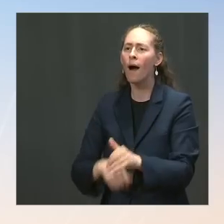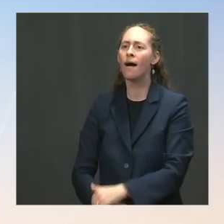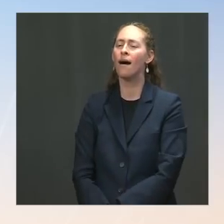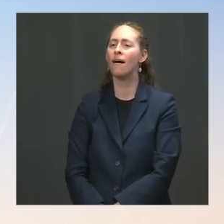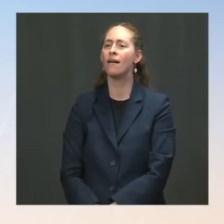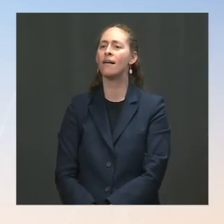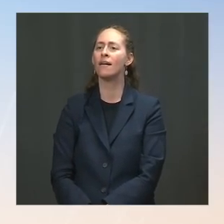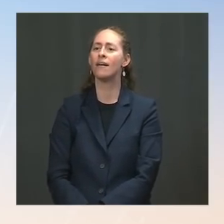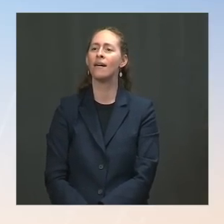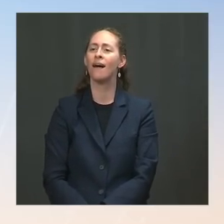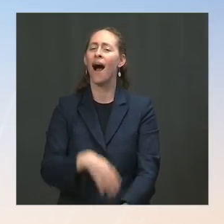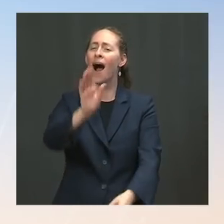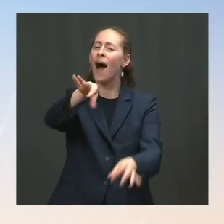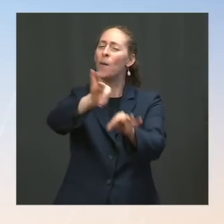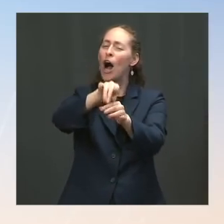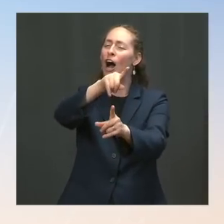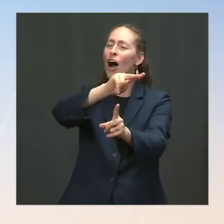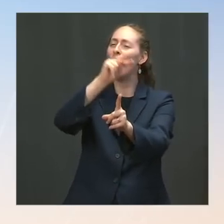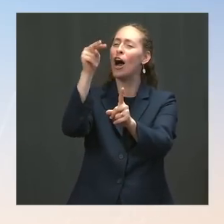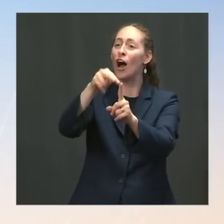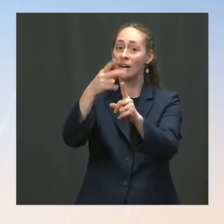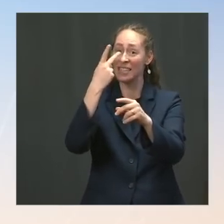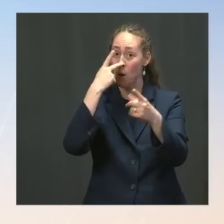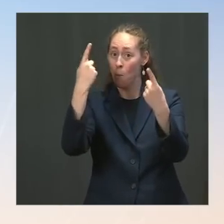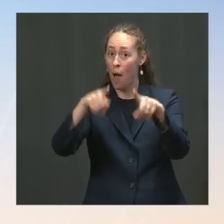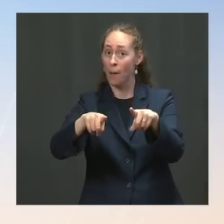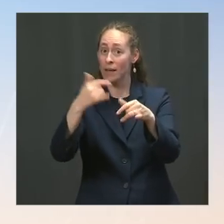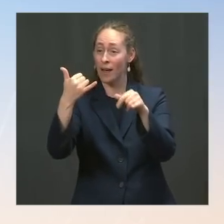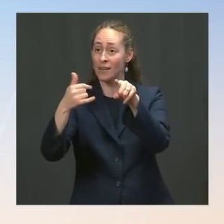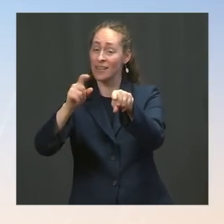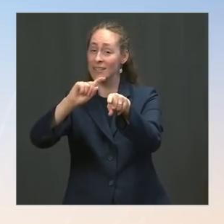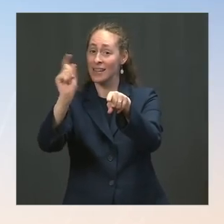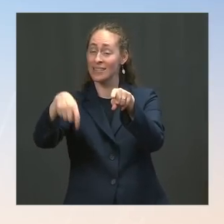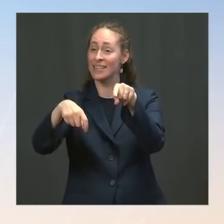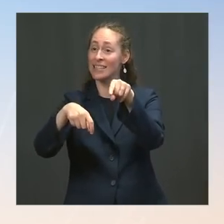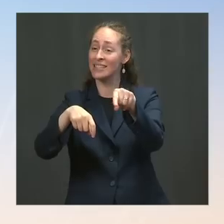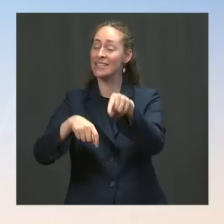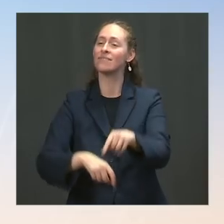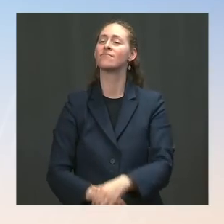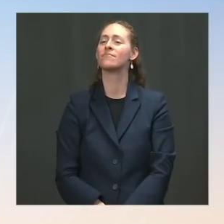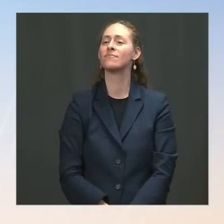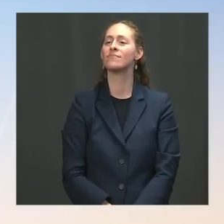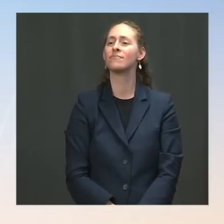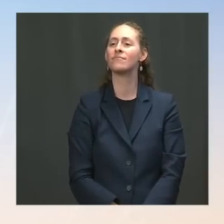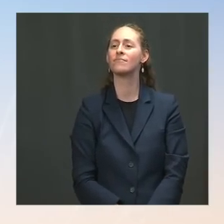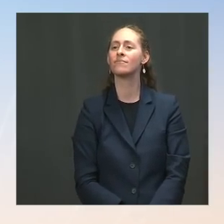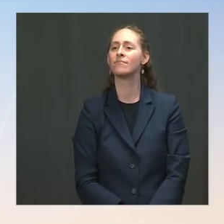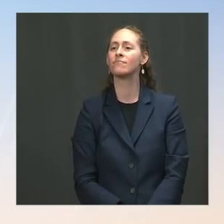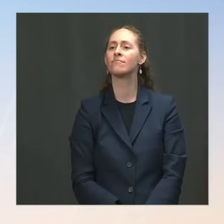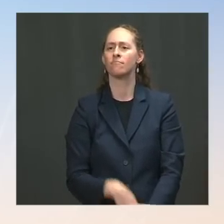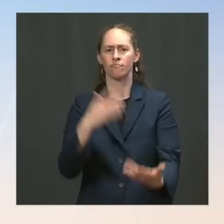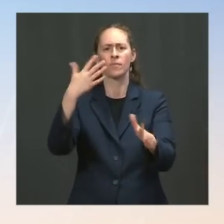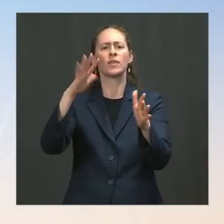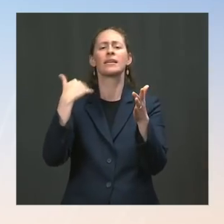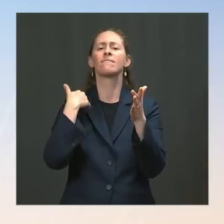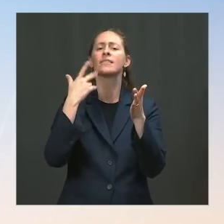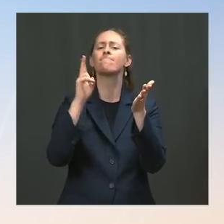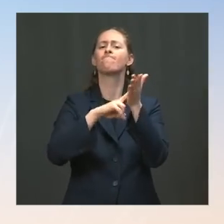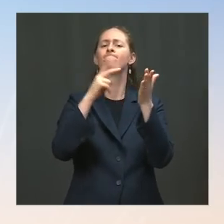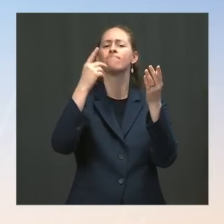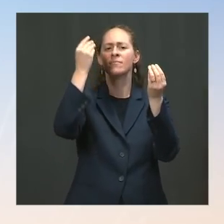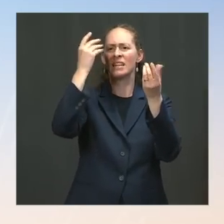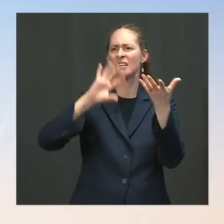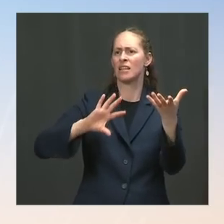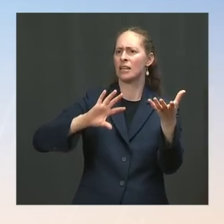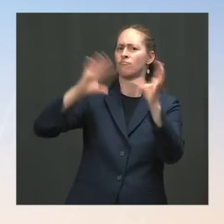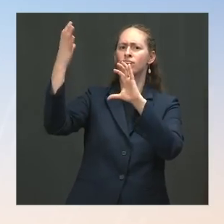been, they signed a disaster declaration and approved setting up a temporary emergency shelter to provide a space, to create